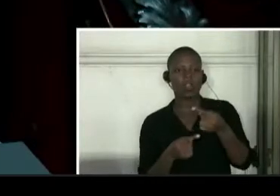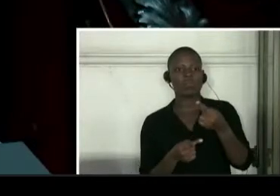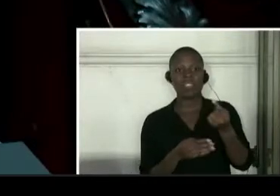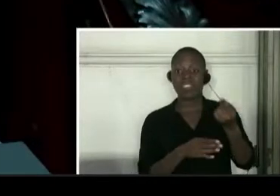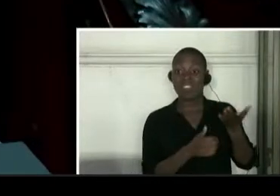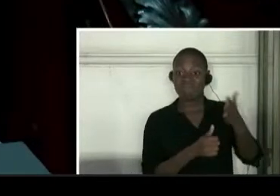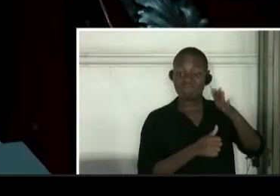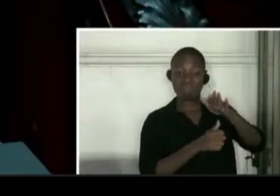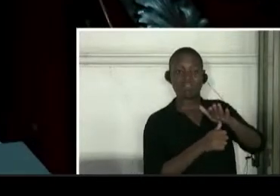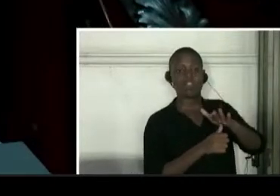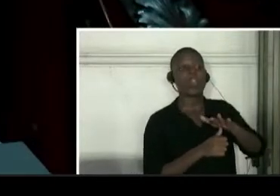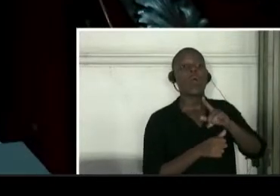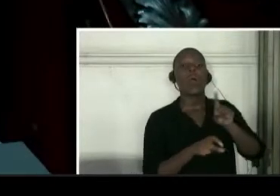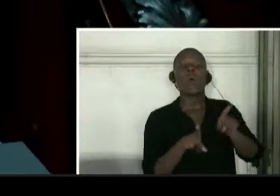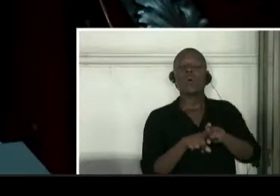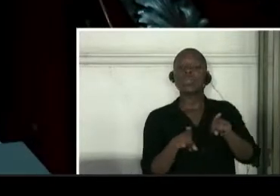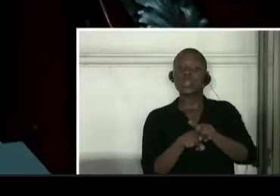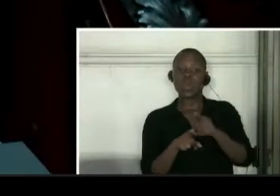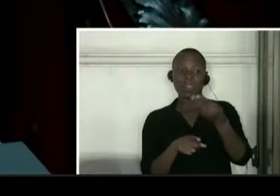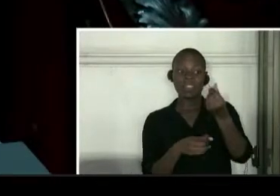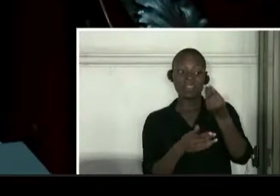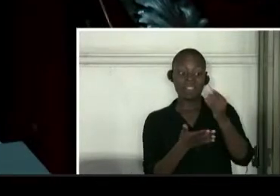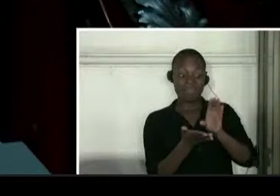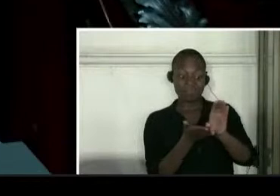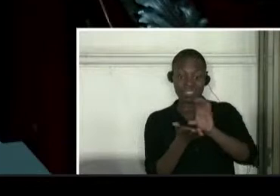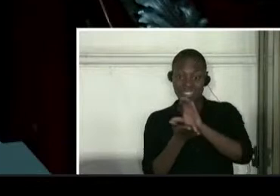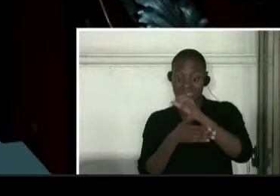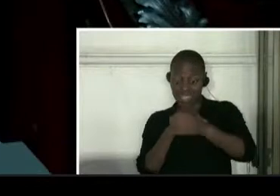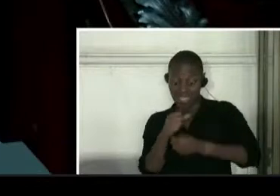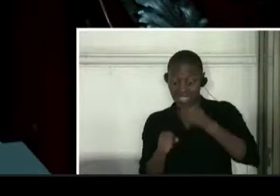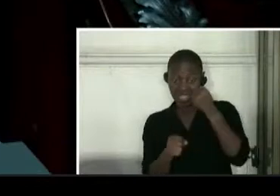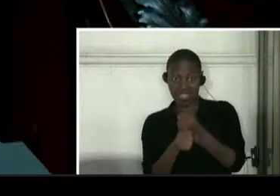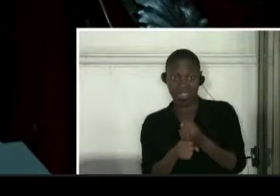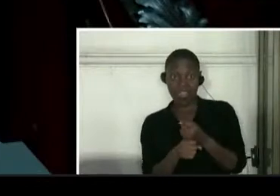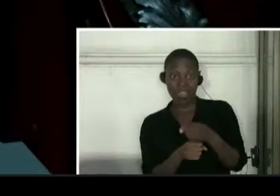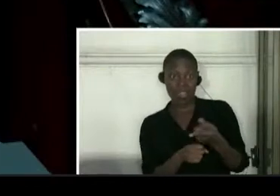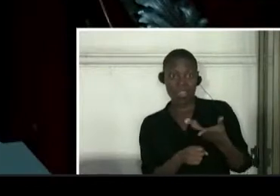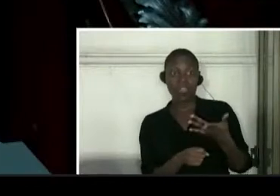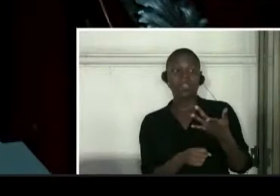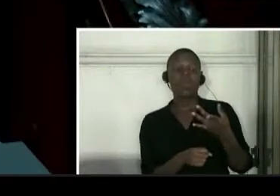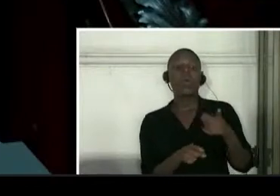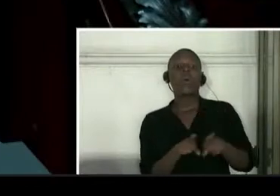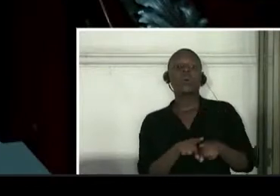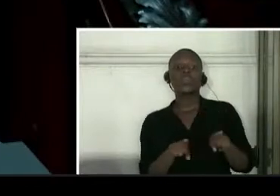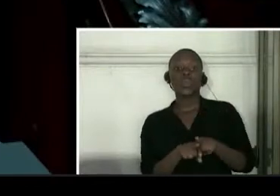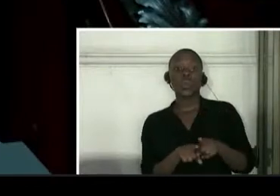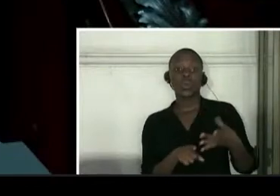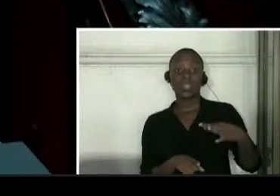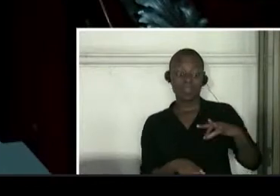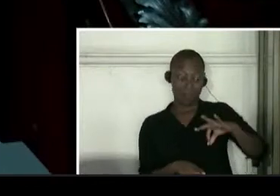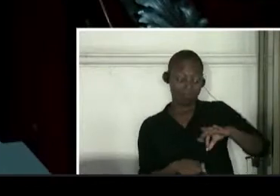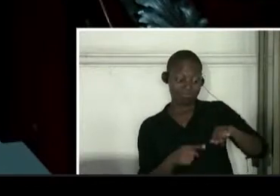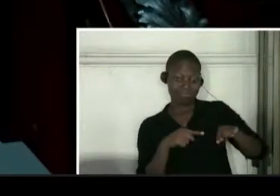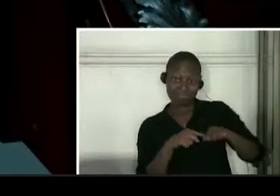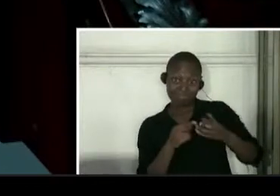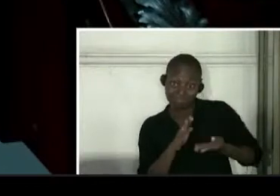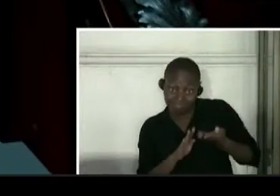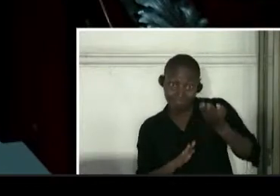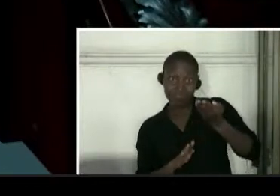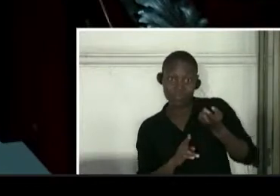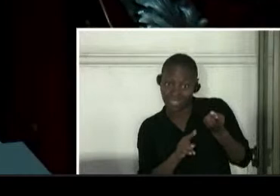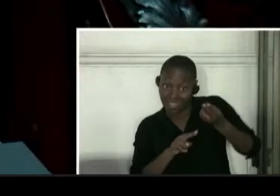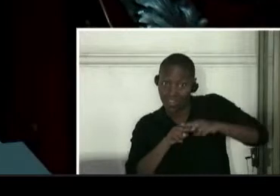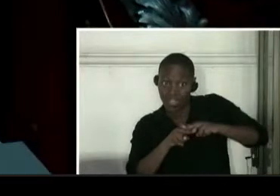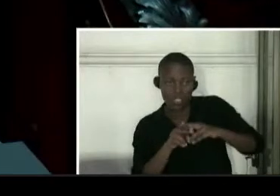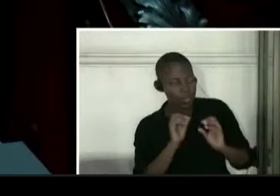have funding for the year. The salaries increase budget has not been allocated for the year because the Department